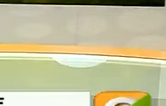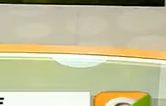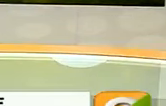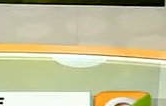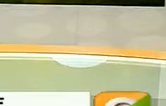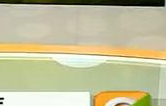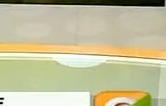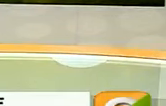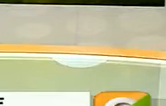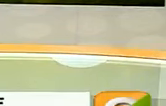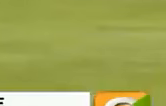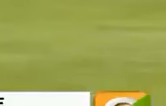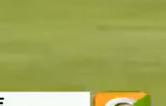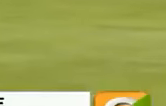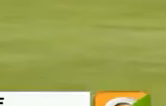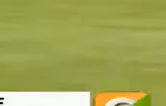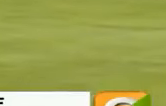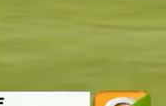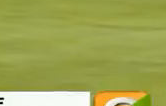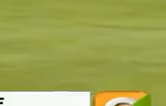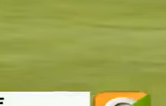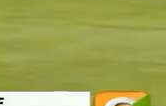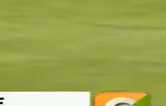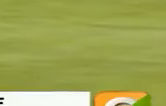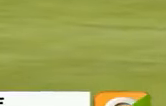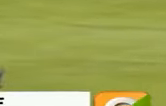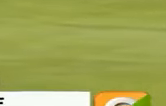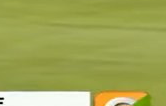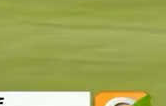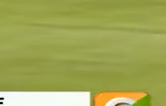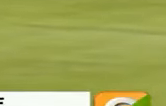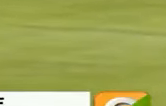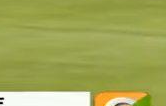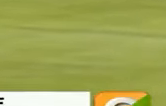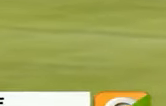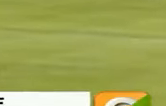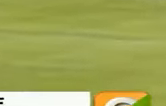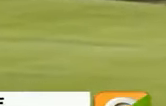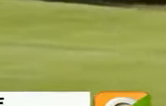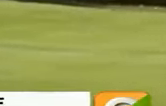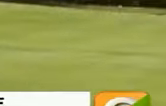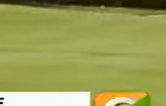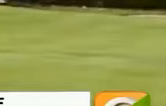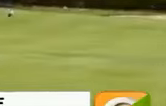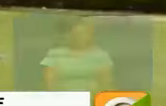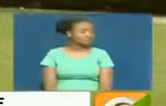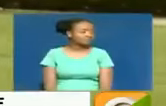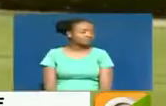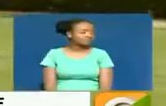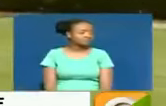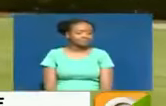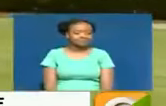Sigona Golf Club. The 17-year-old from a Vega golf club shot a course record round of 7 under par 65 to